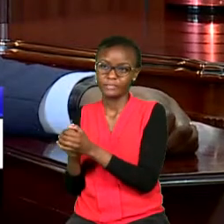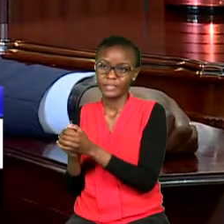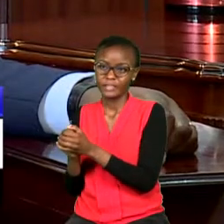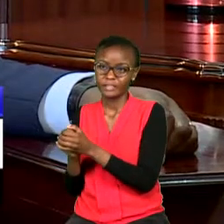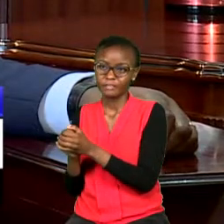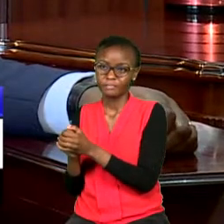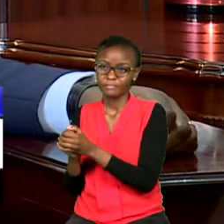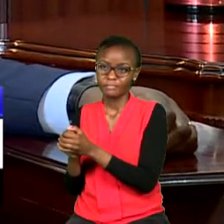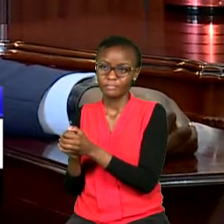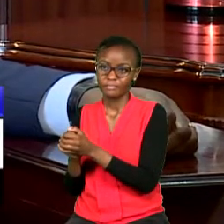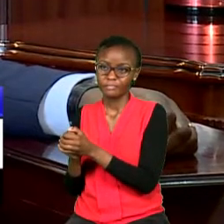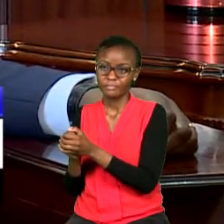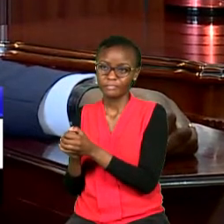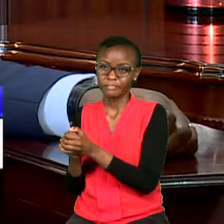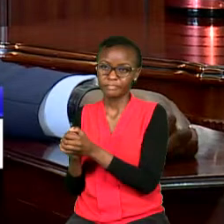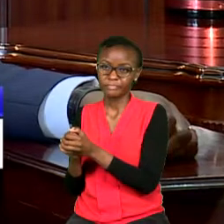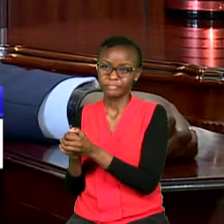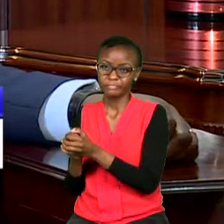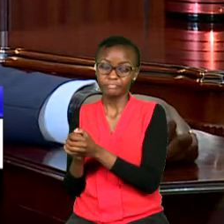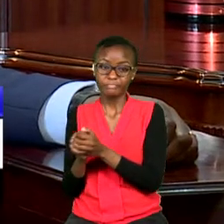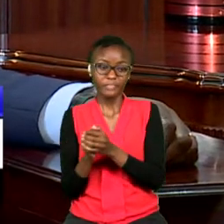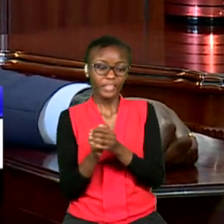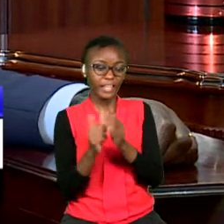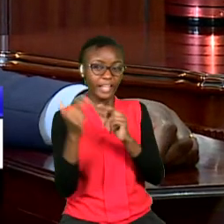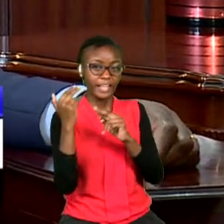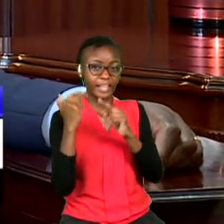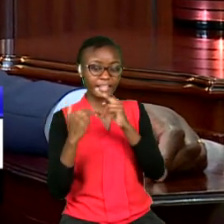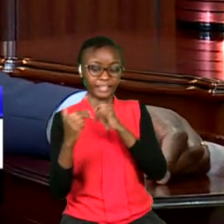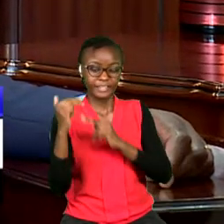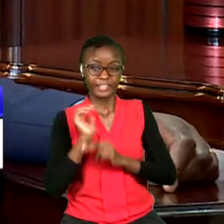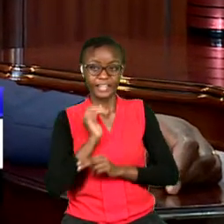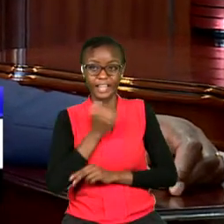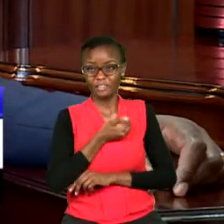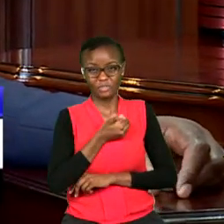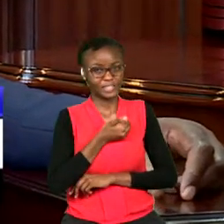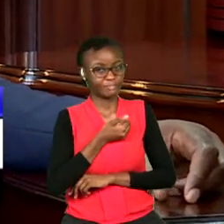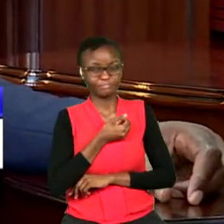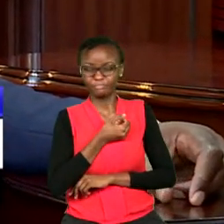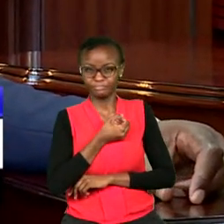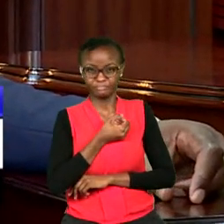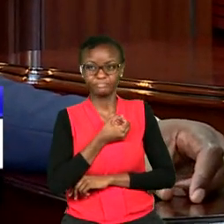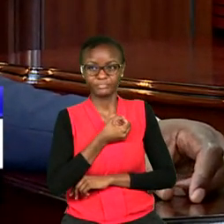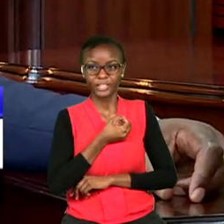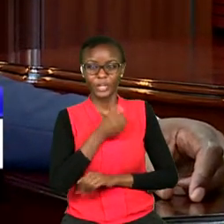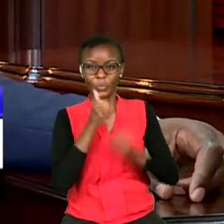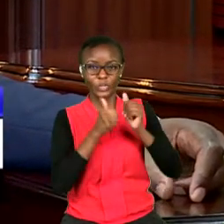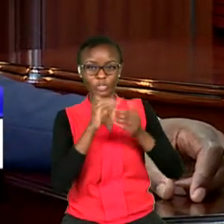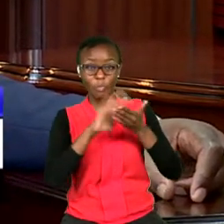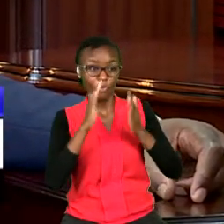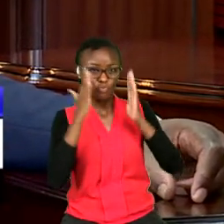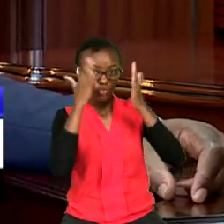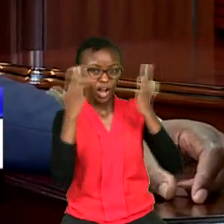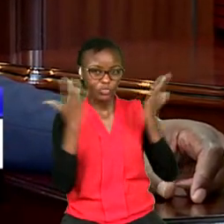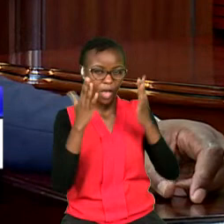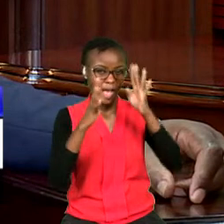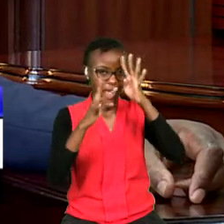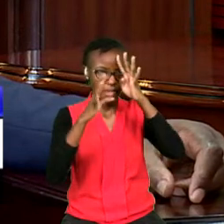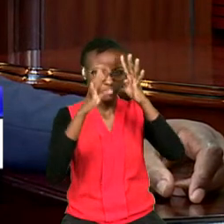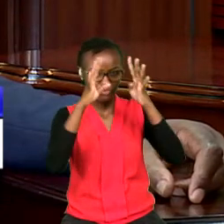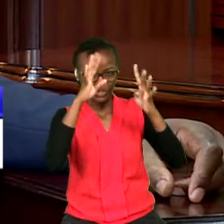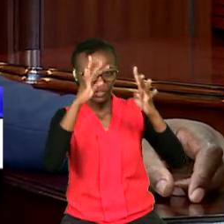this COVID-19 period? Our history is one of innovations throughout.